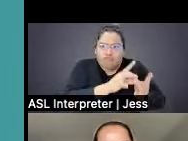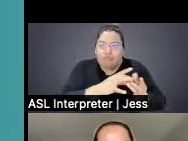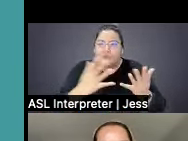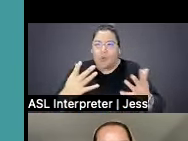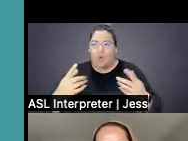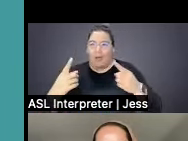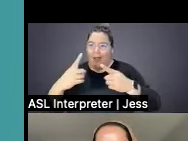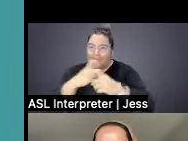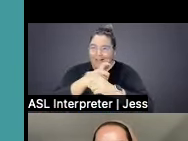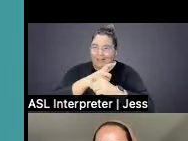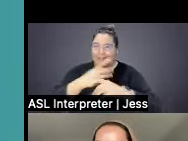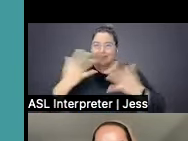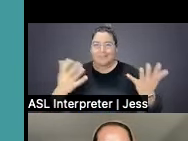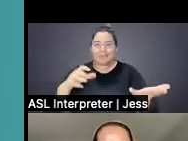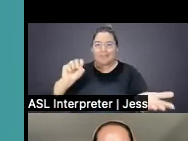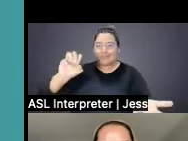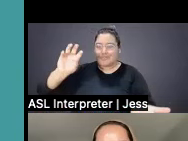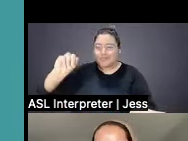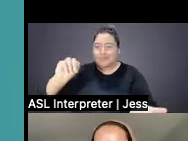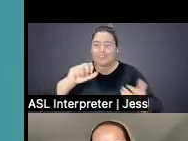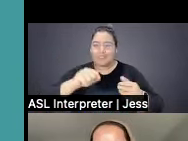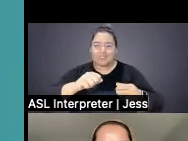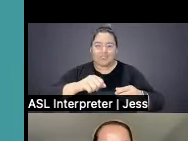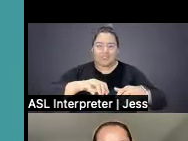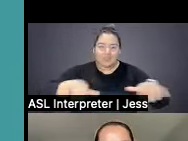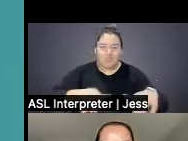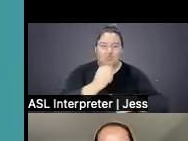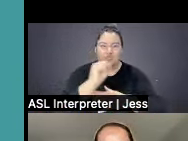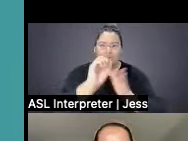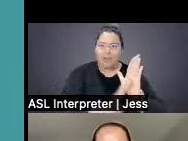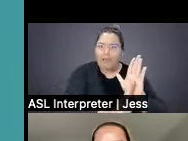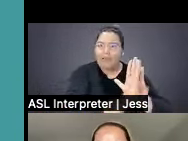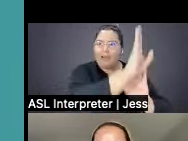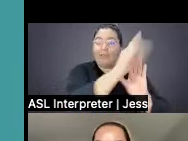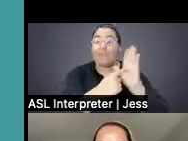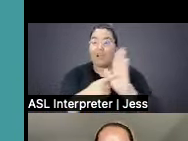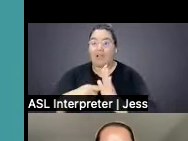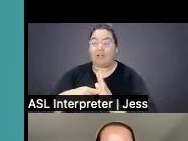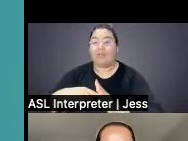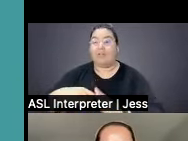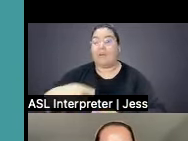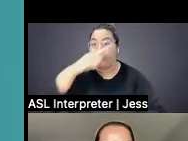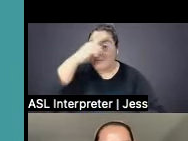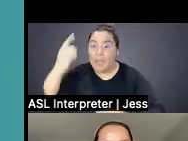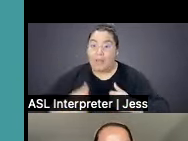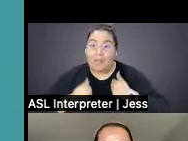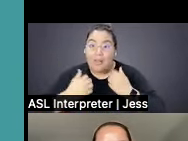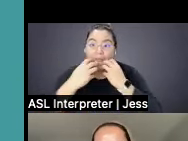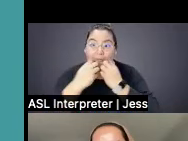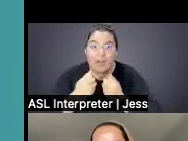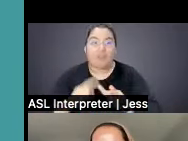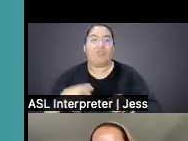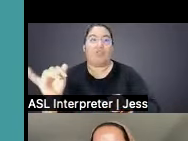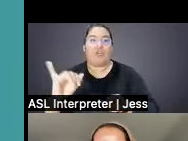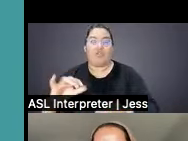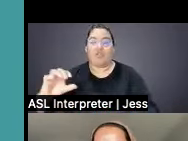media being a space where progressive movements have flourished, such as the movement for Black Lives and Occupy Wall Street. Yet we know that